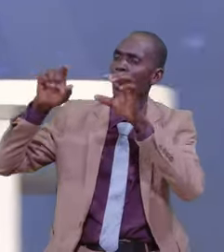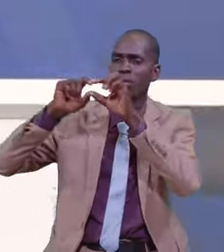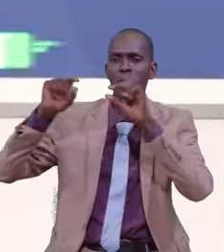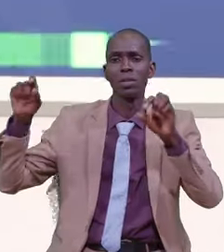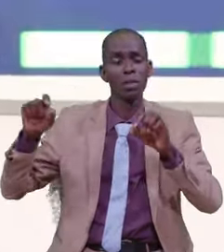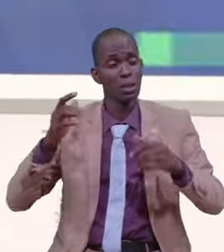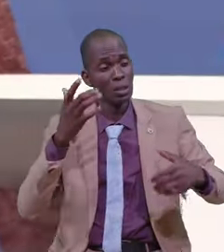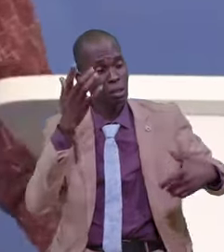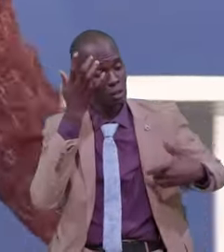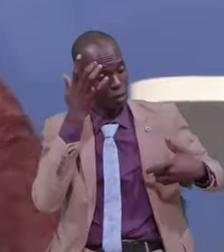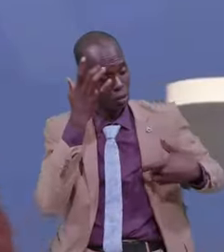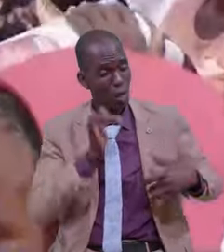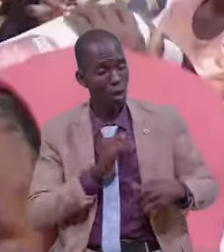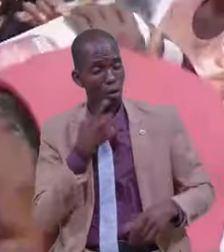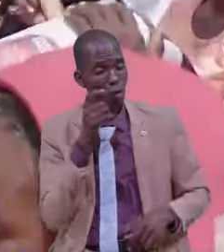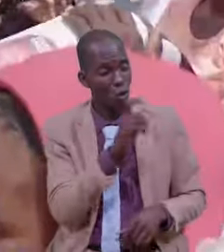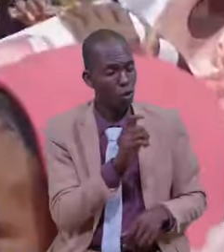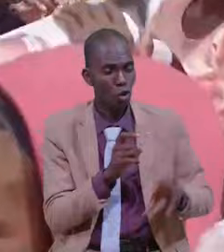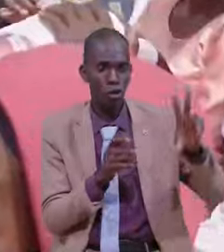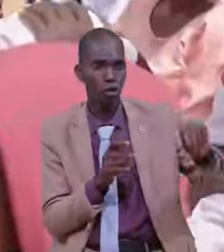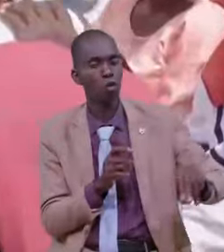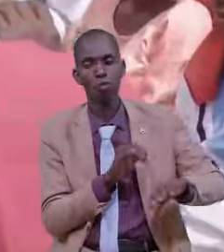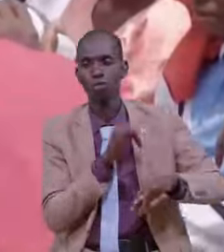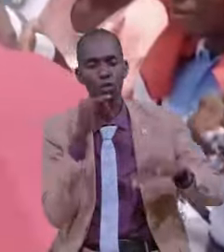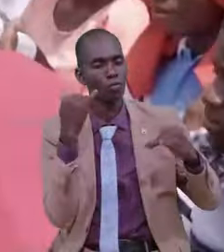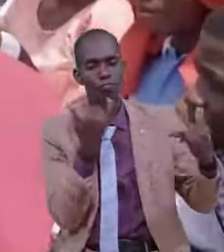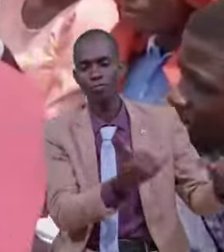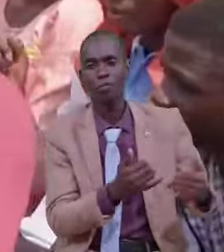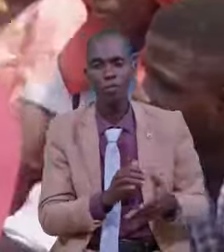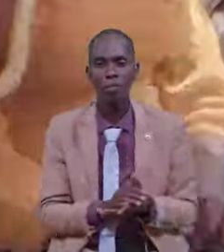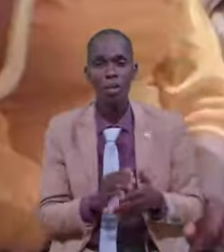I say no. It will go.